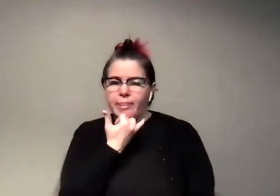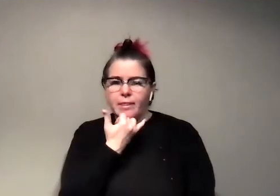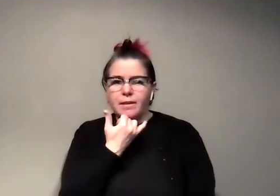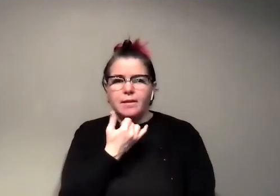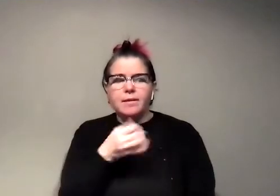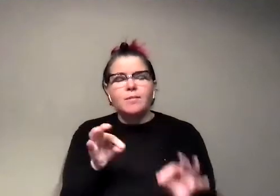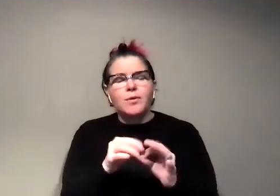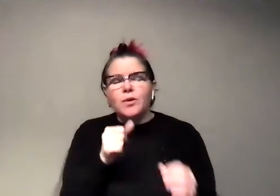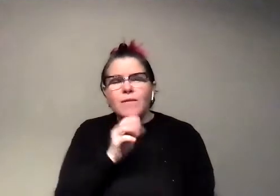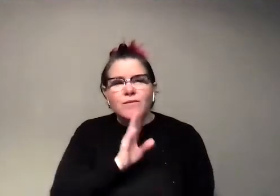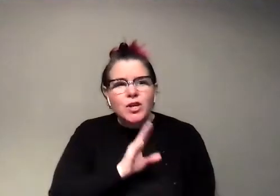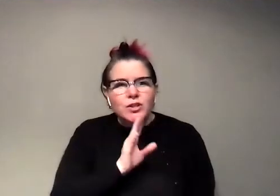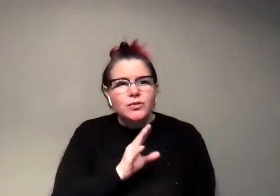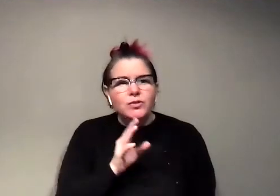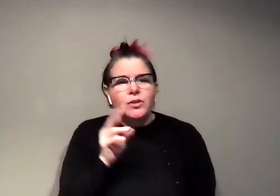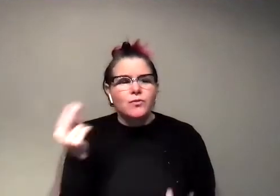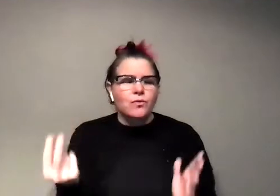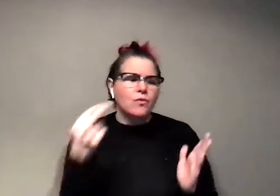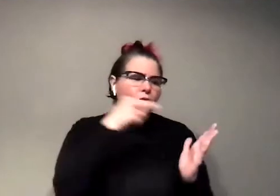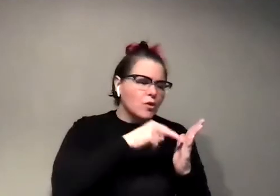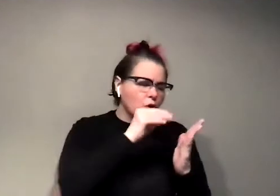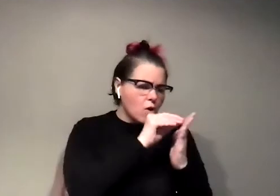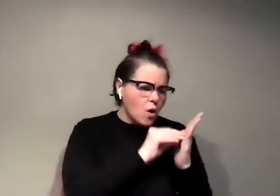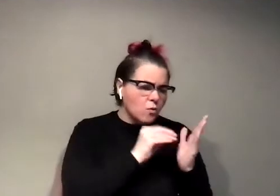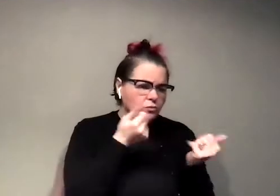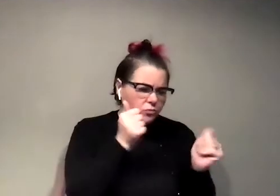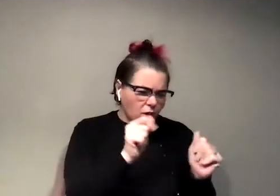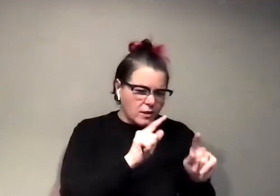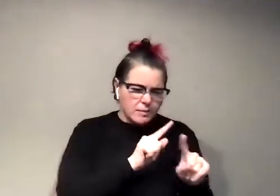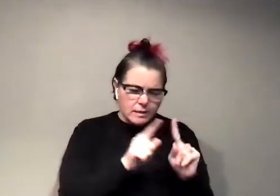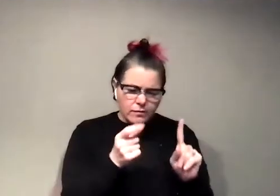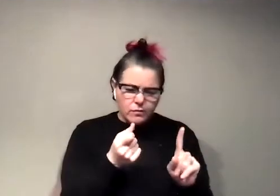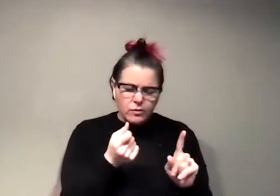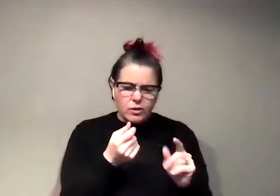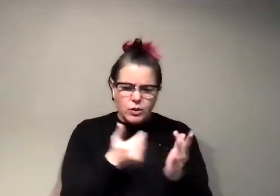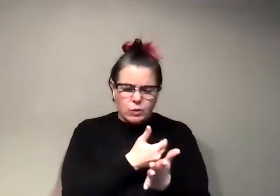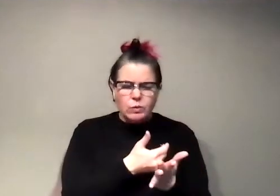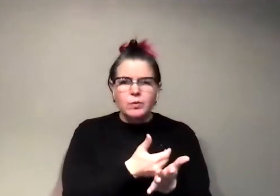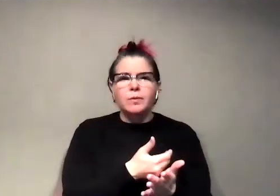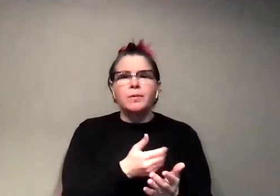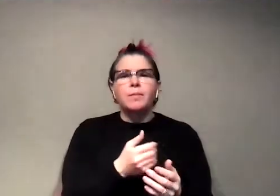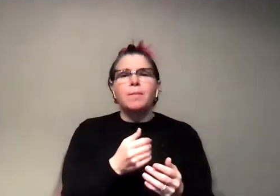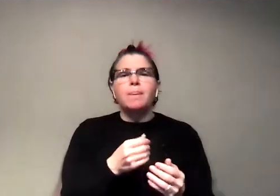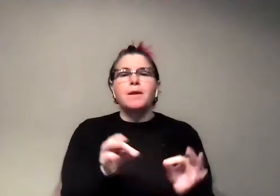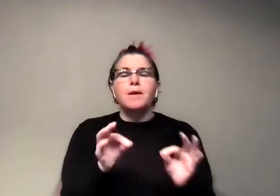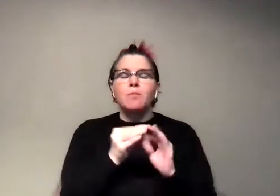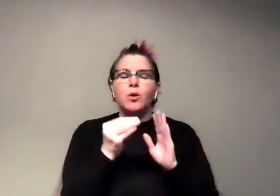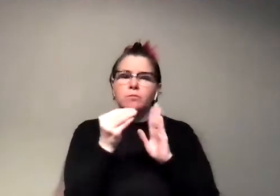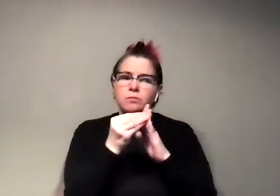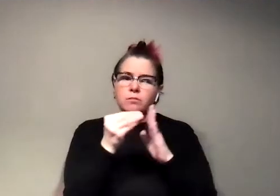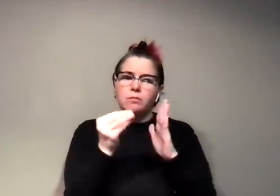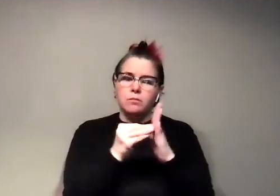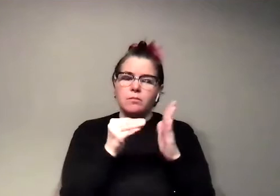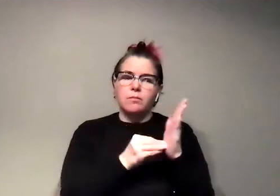right? Just like look at your notes and like try something new, right? But like making sure that you are documenting like your